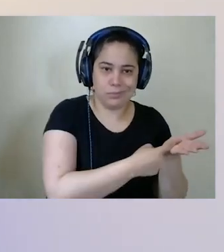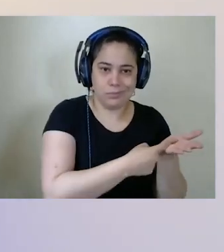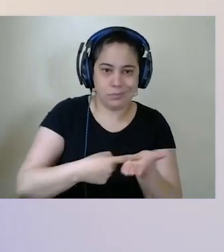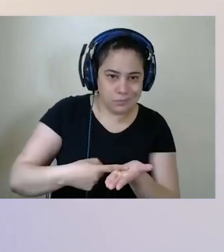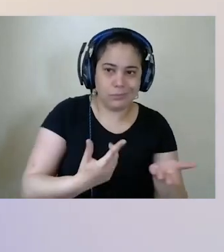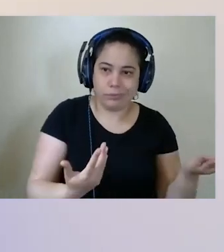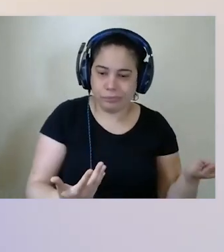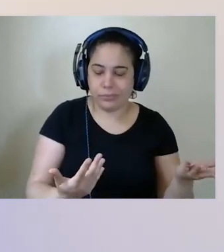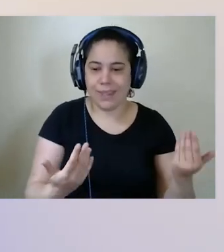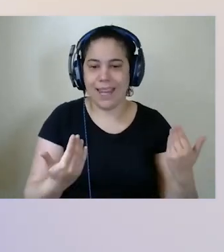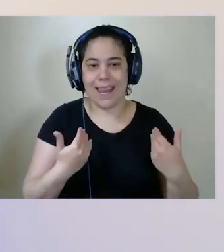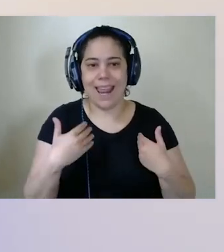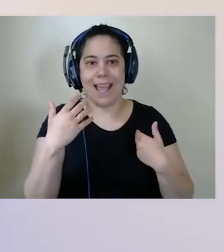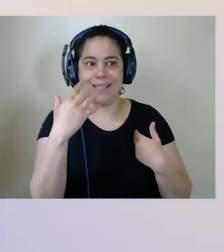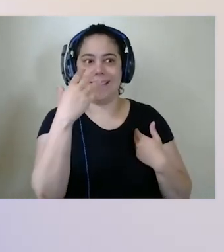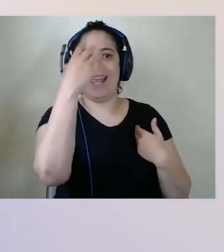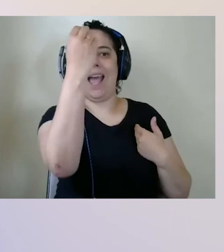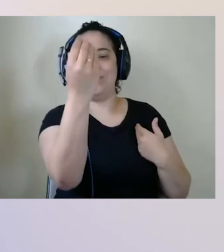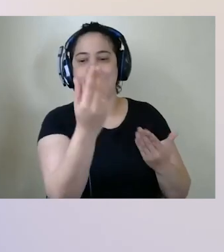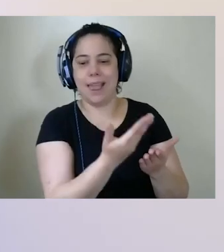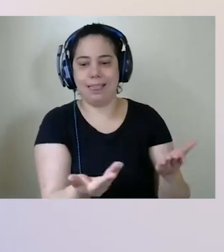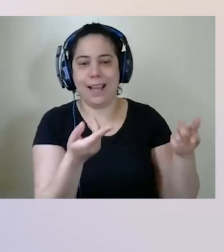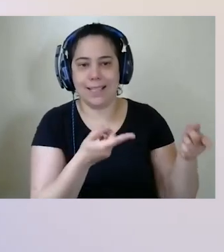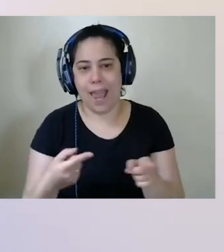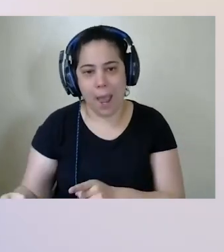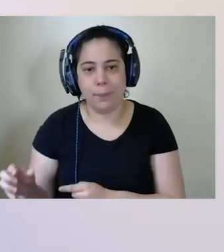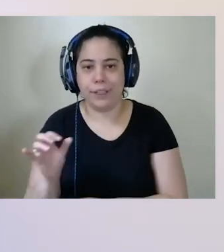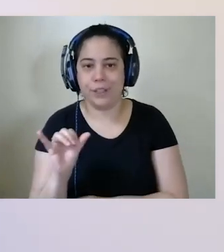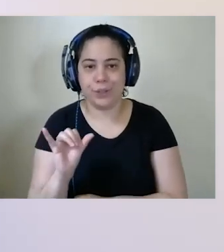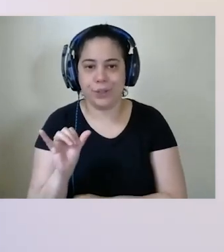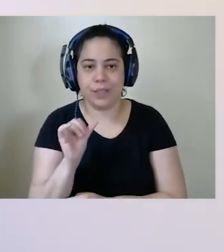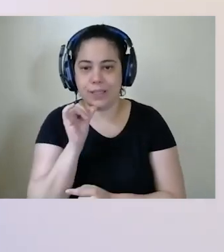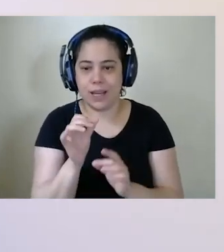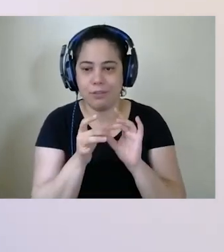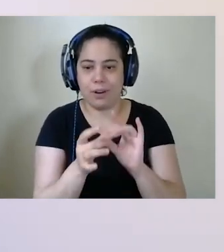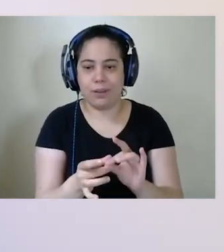external constraints on it that don't have to do with the benefit of